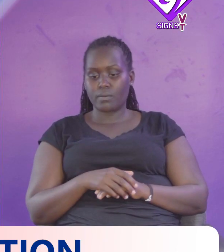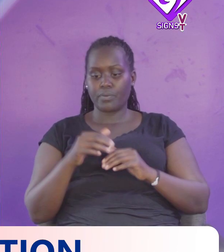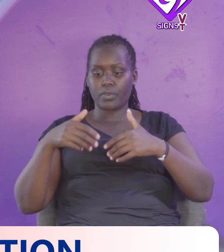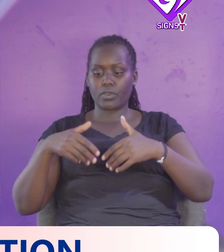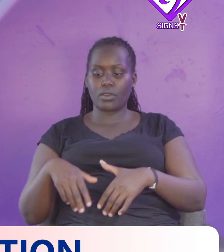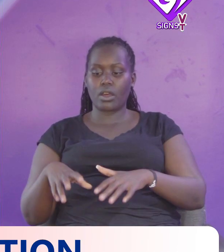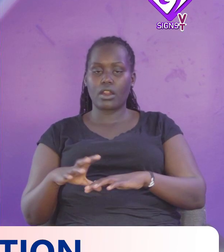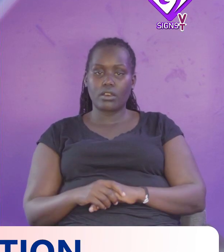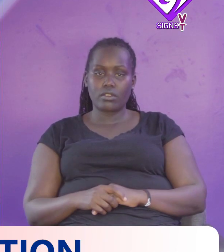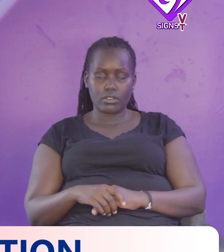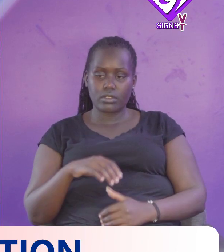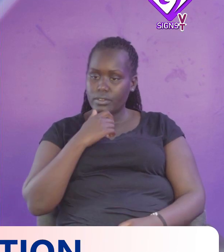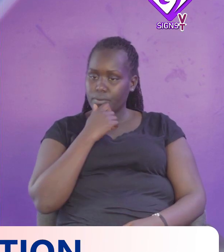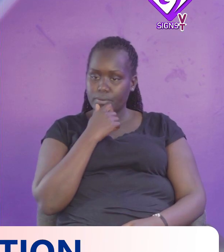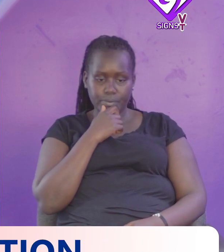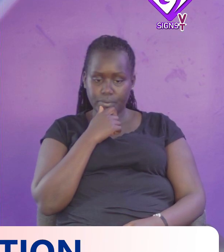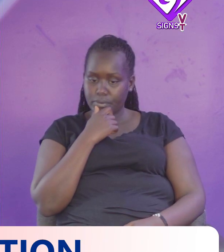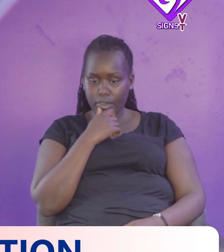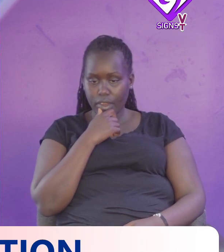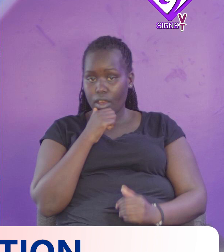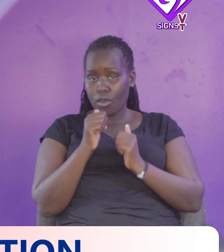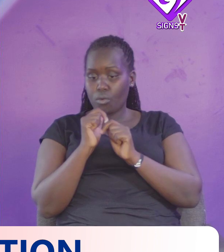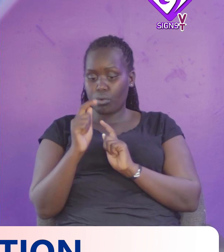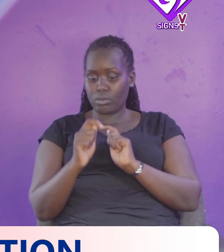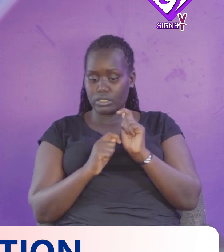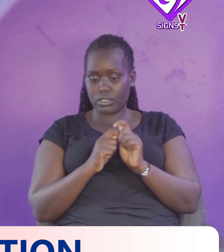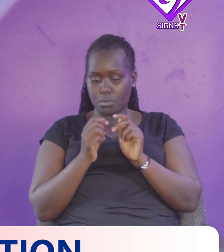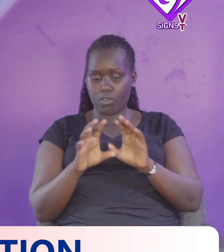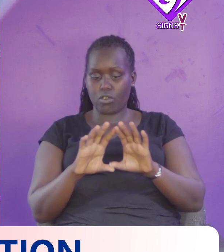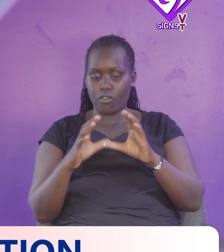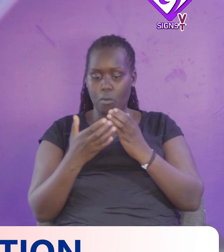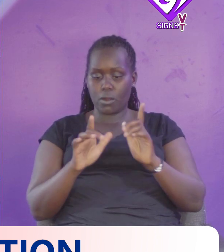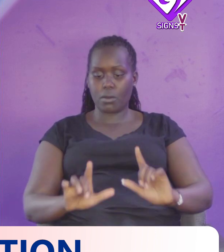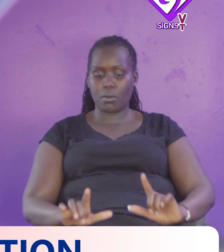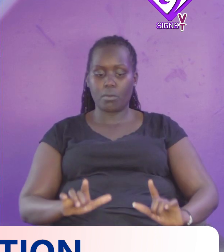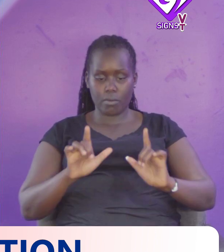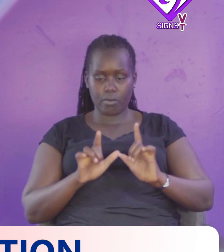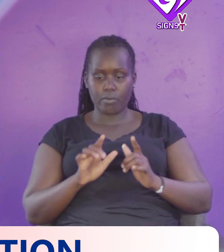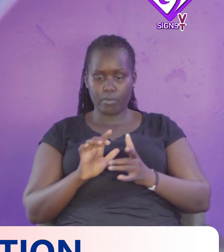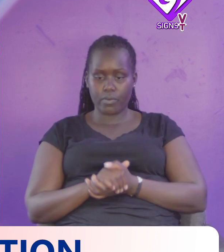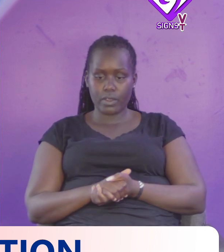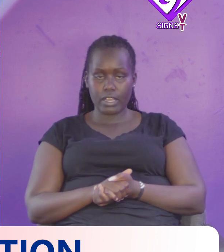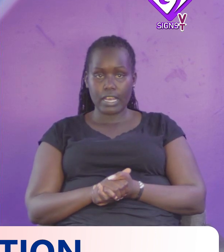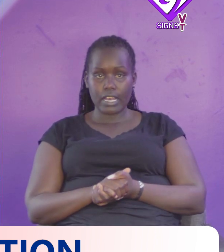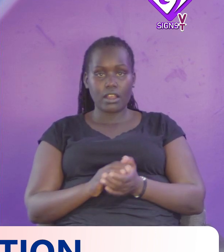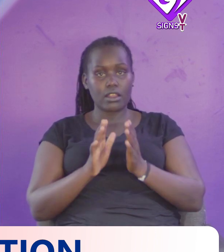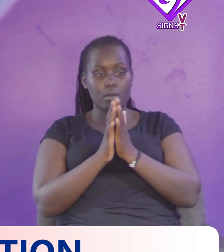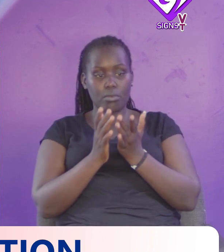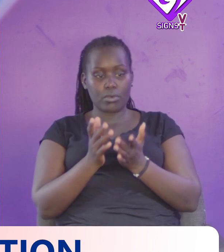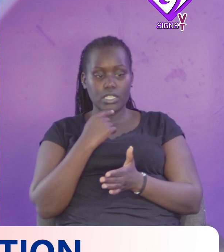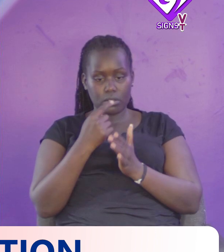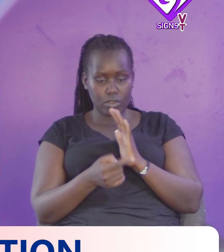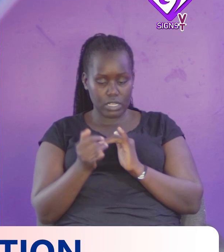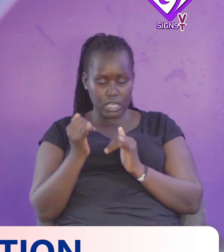left wondering the kind of a world we are living in. Yeah. Yes, I know the good books tell us that in the